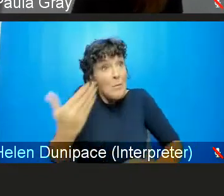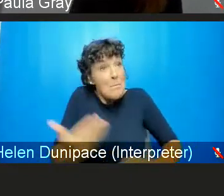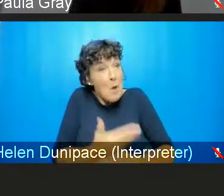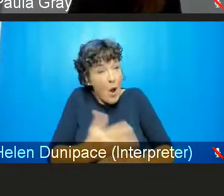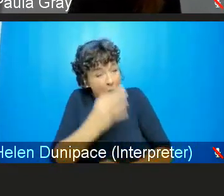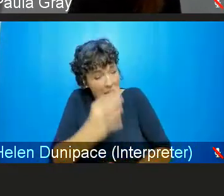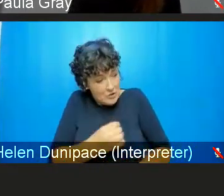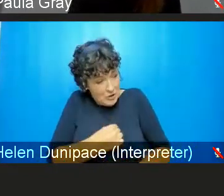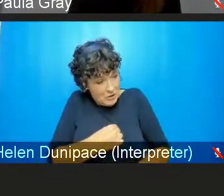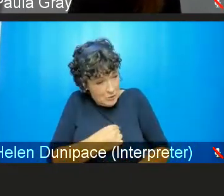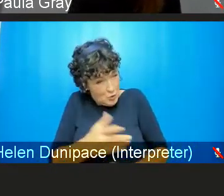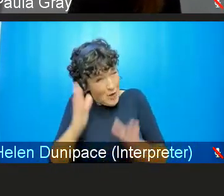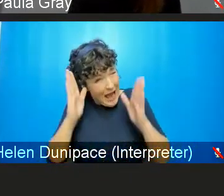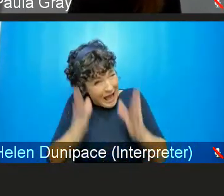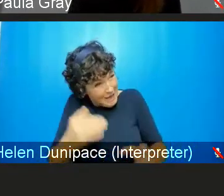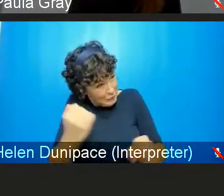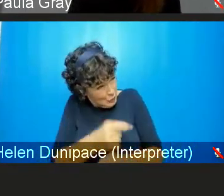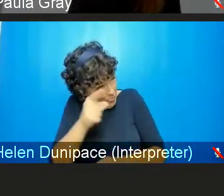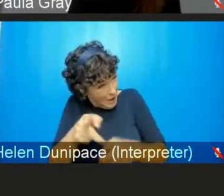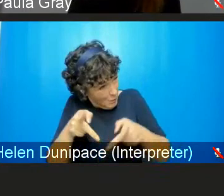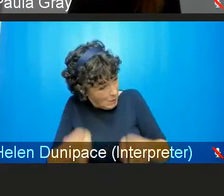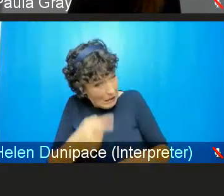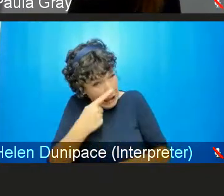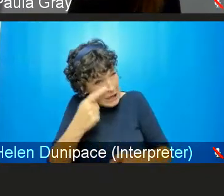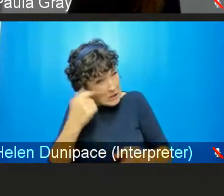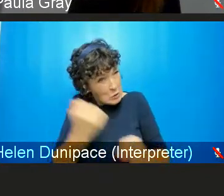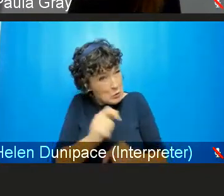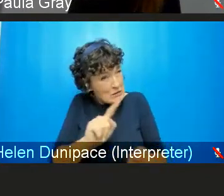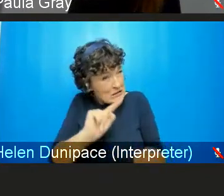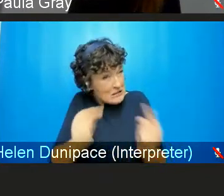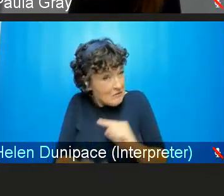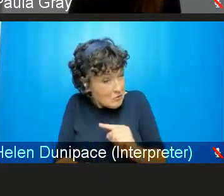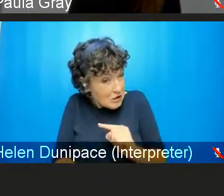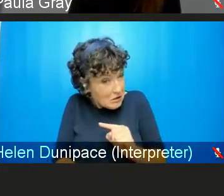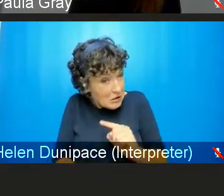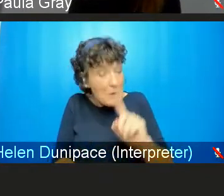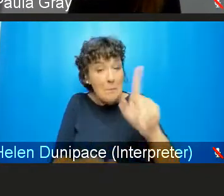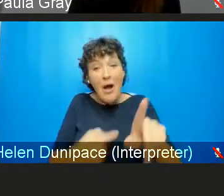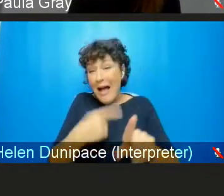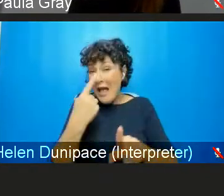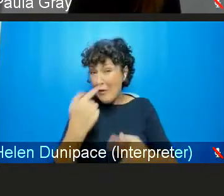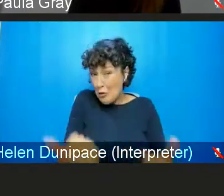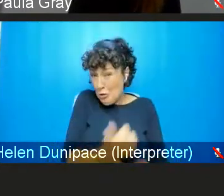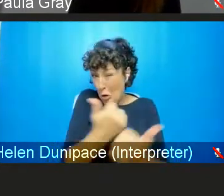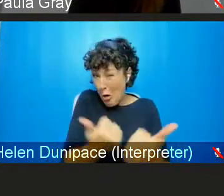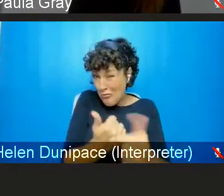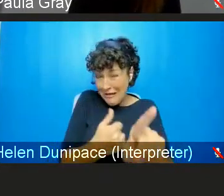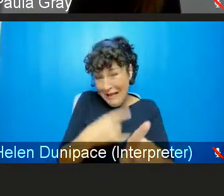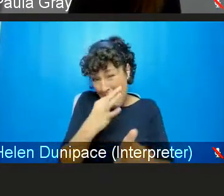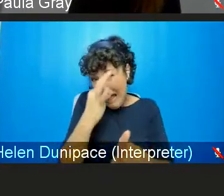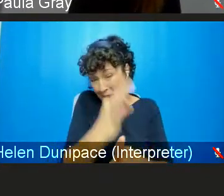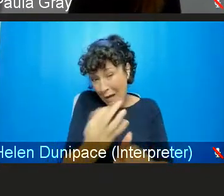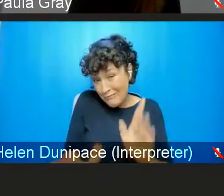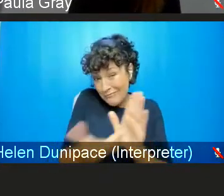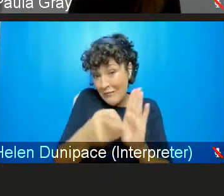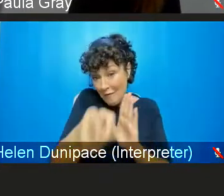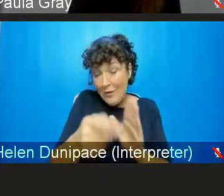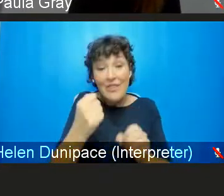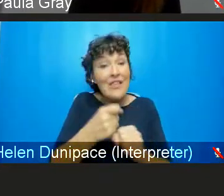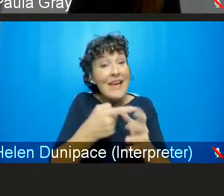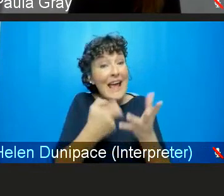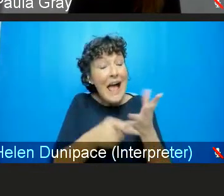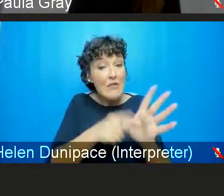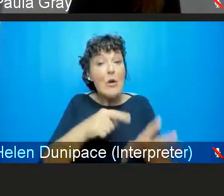Just a couple, if I may, quickly. Picking up on Gary's point there about the extended assessment process, we worked with SDS recently for a